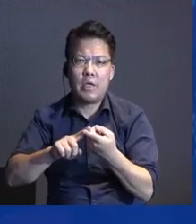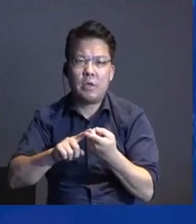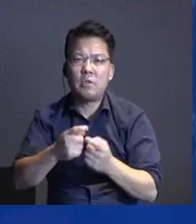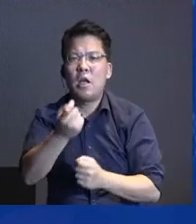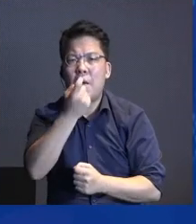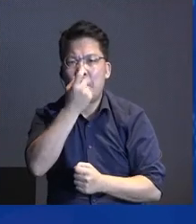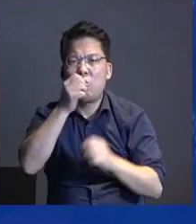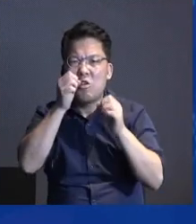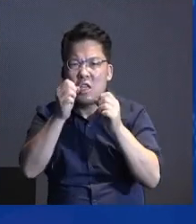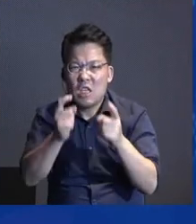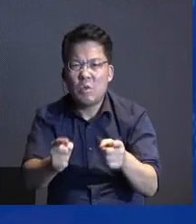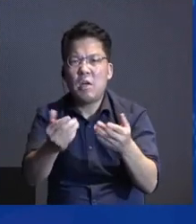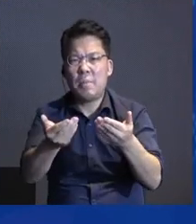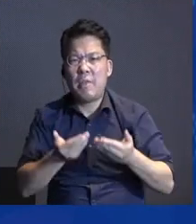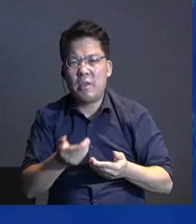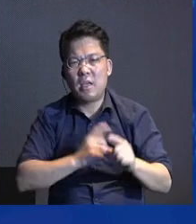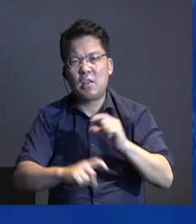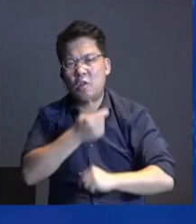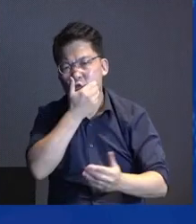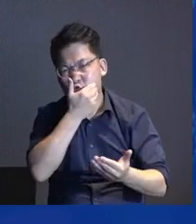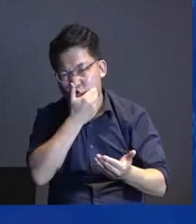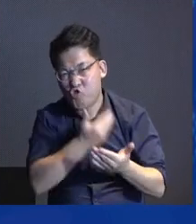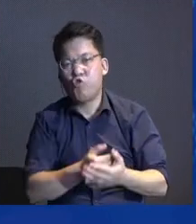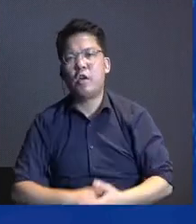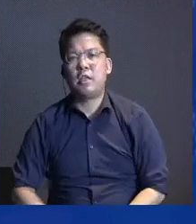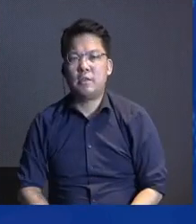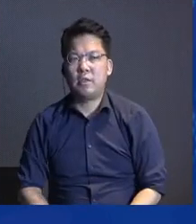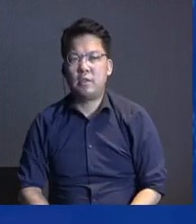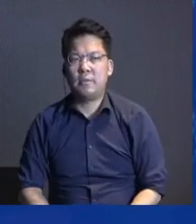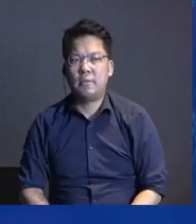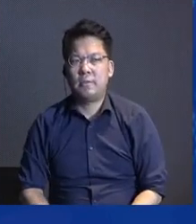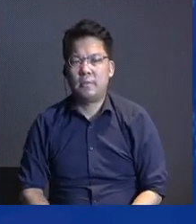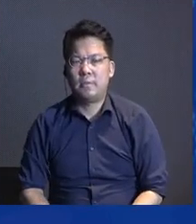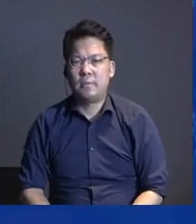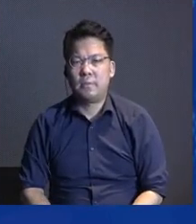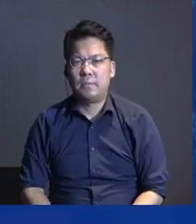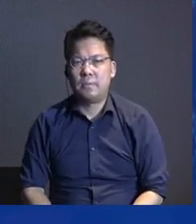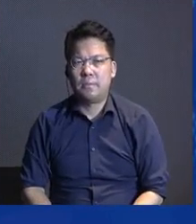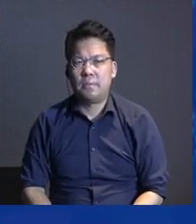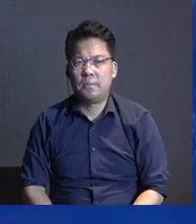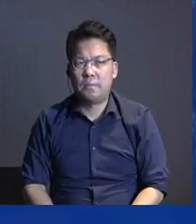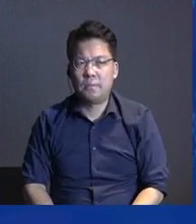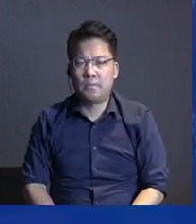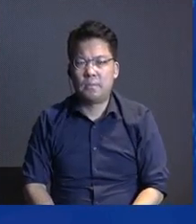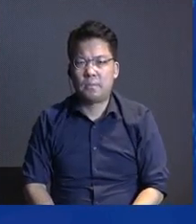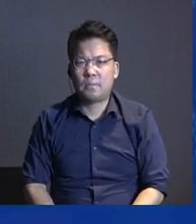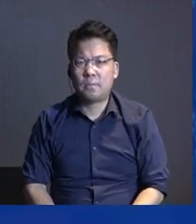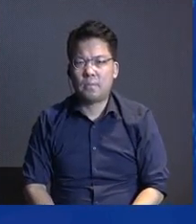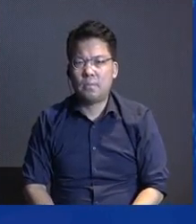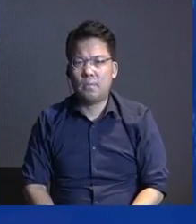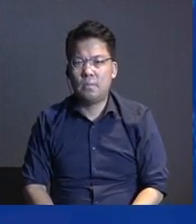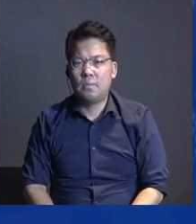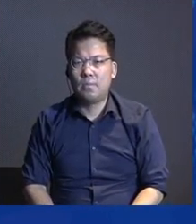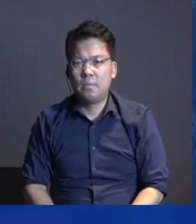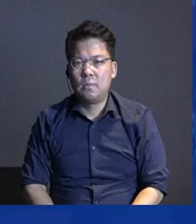in regards to the context. And just some short information. We